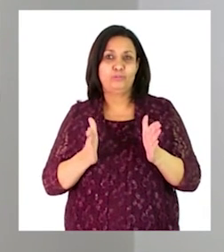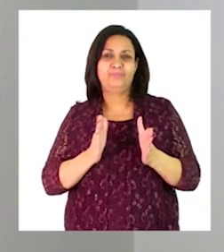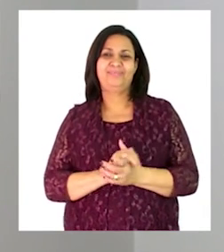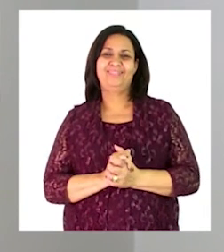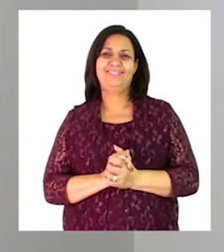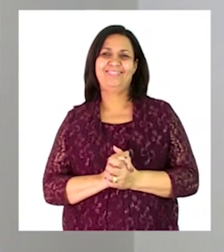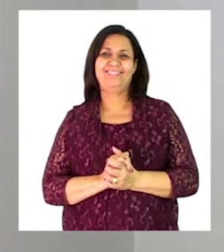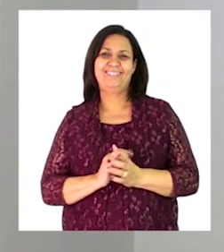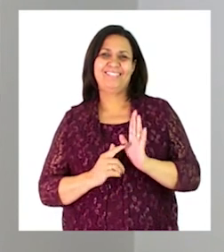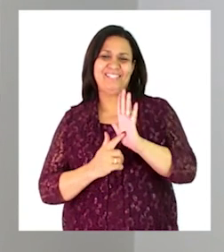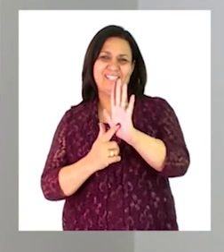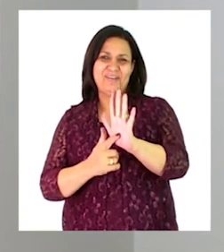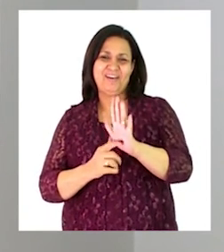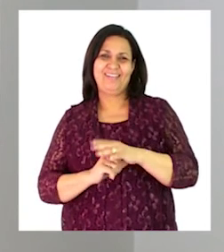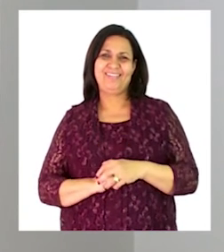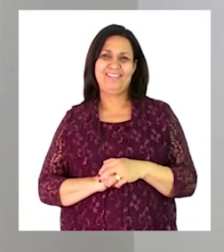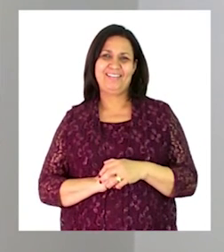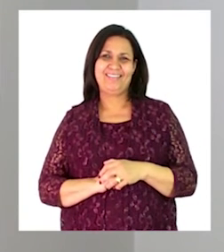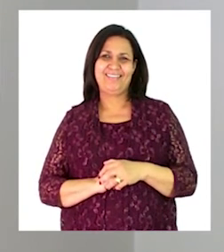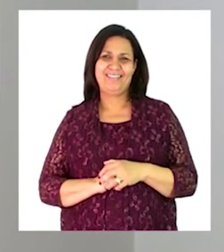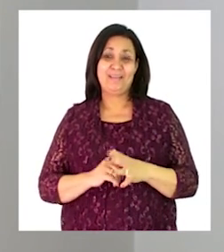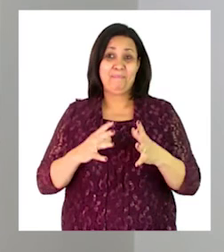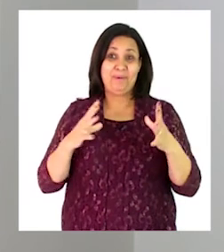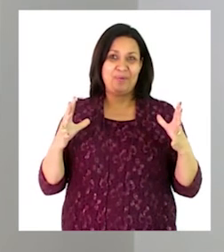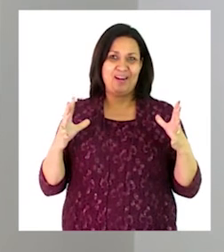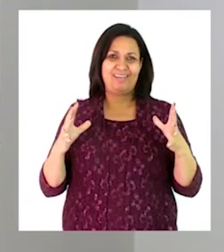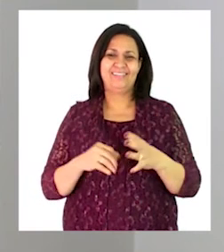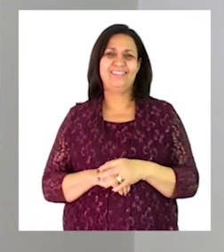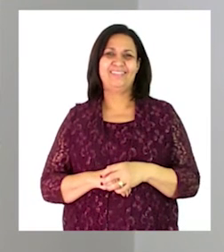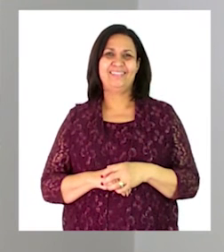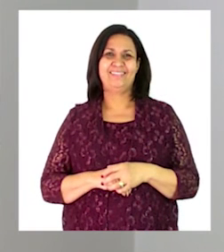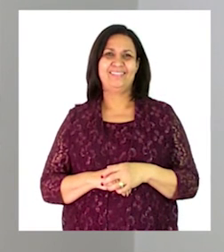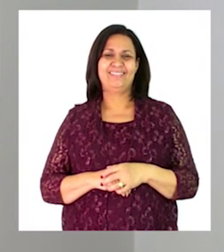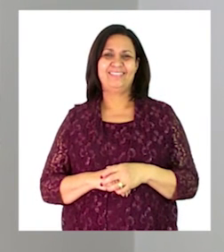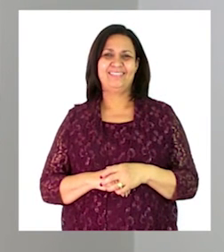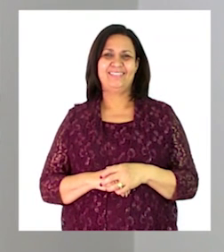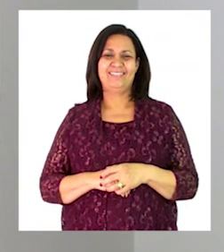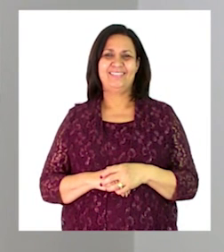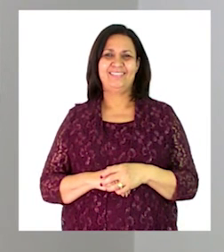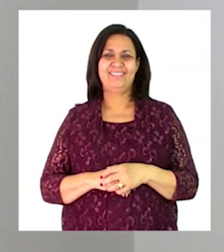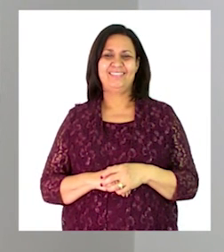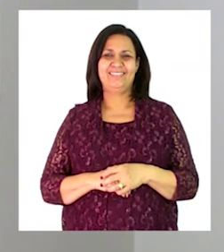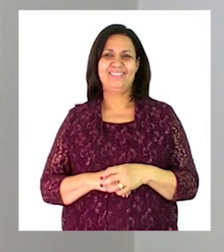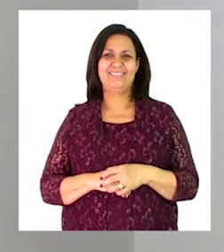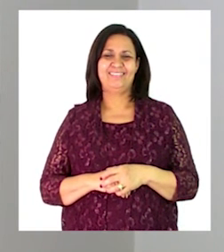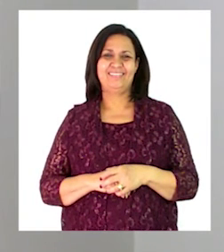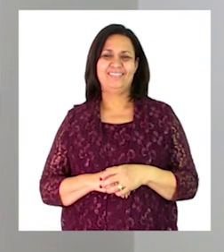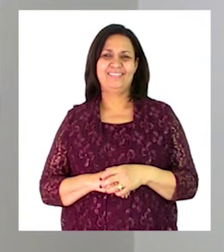to me. Yes, well done. That is a big yellow